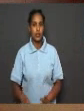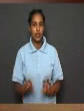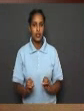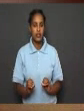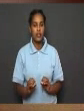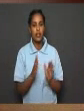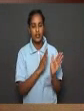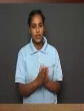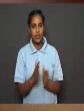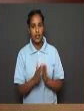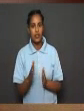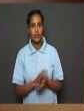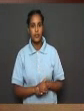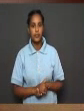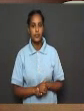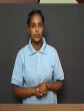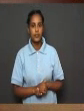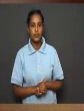Students, let's get ready.